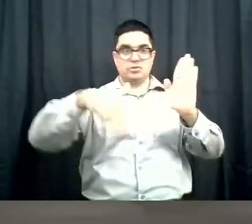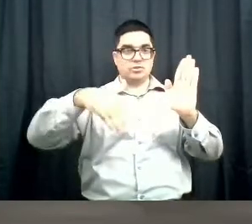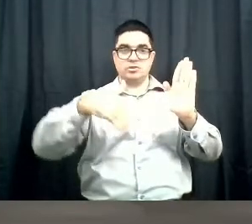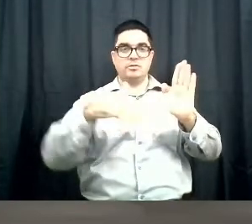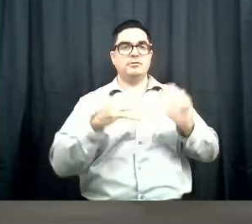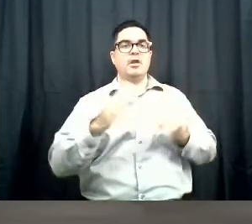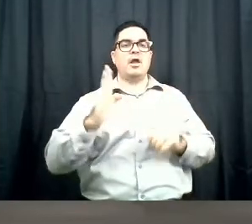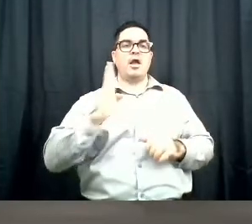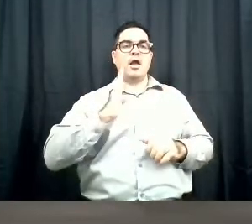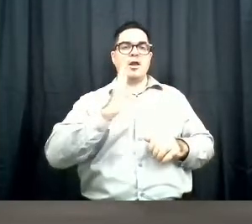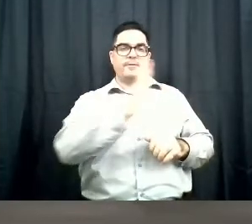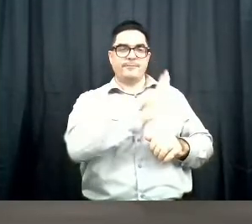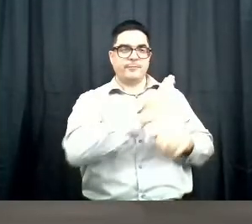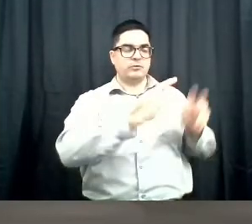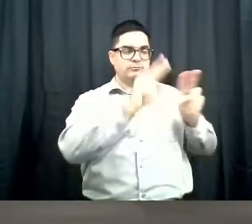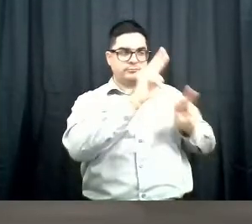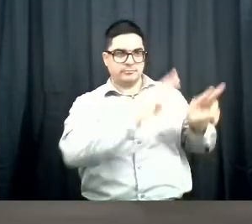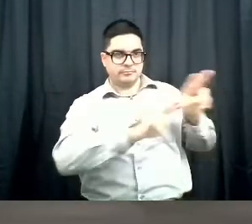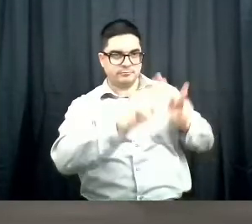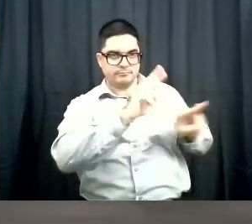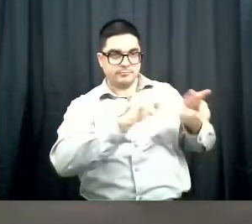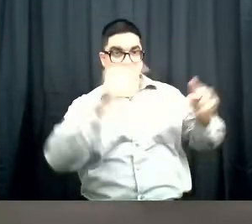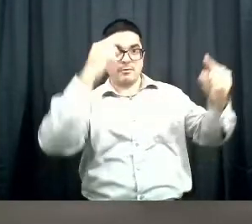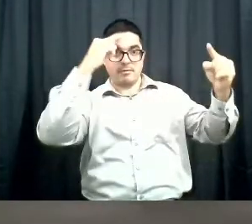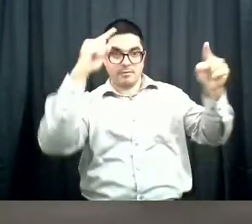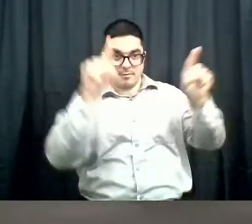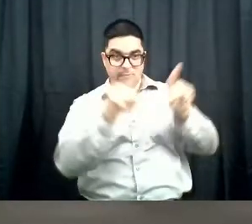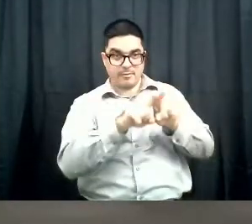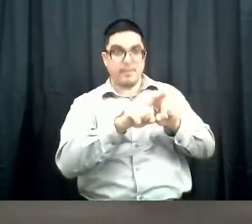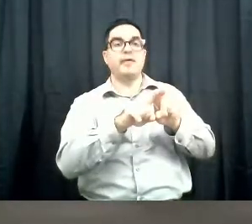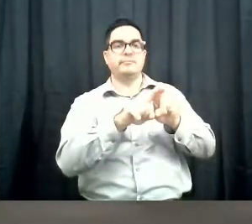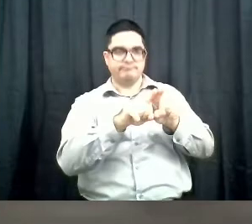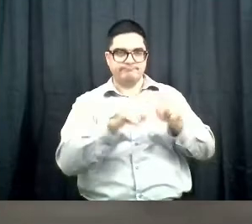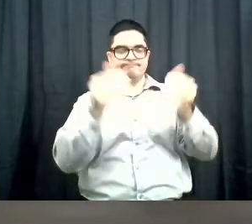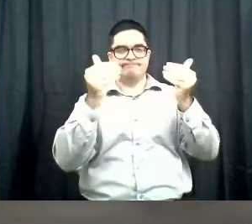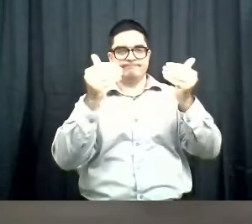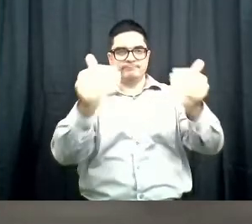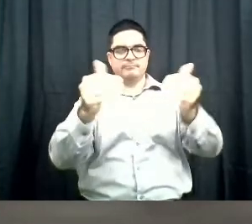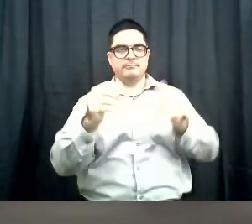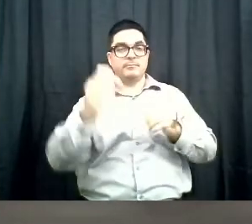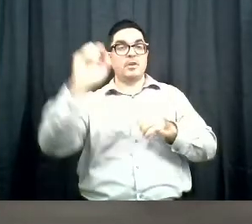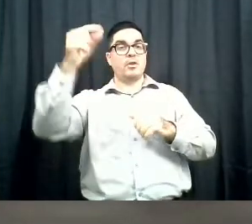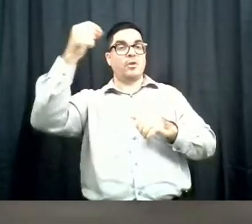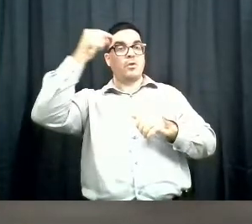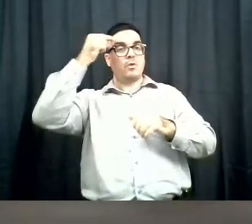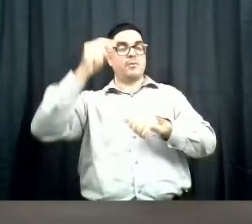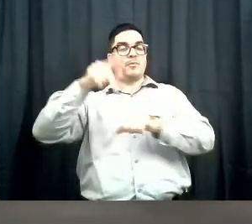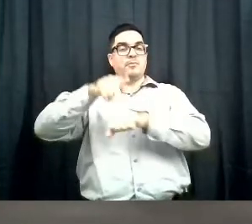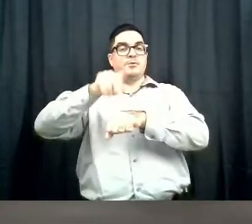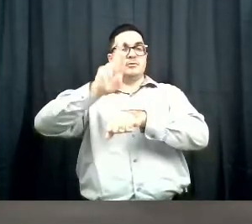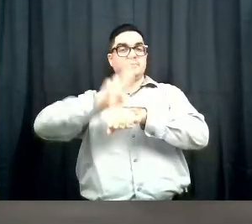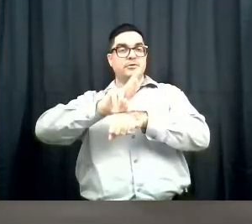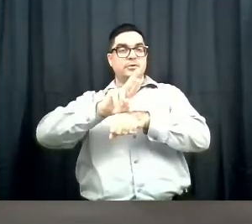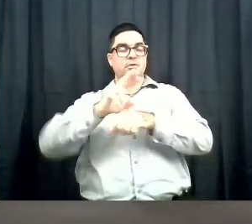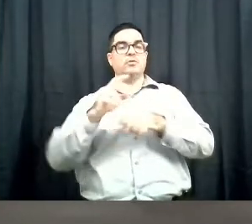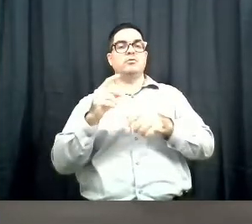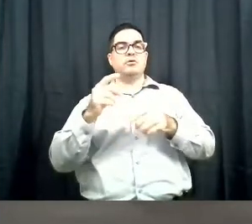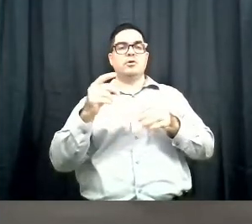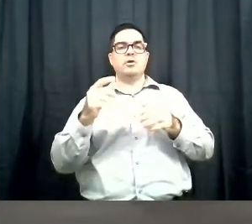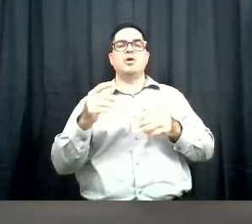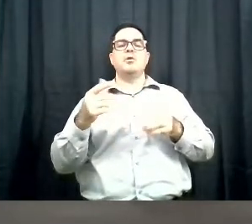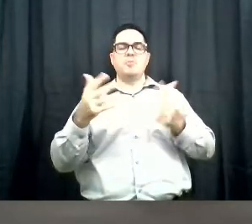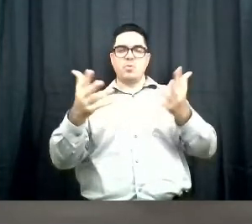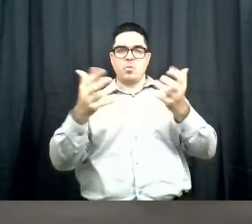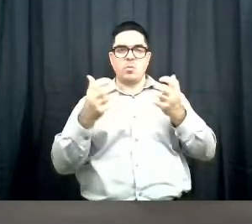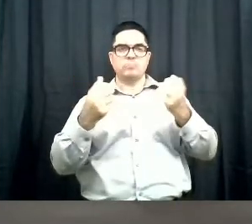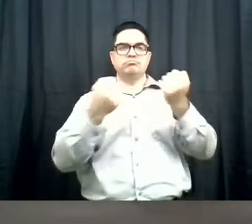Board concerning these important public policy acts. As always, the government of Puerto Rico is committed to collaborating with the Oversight Board to reach